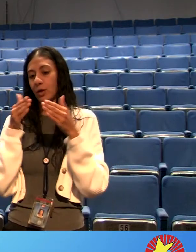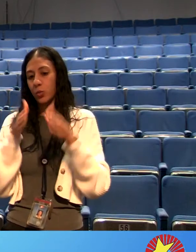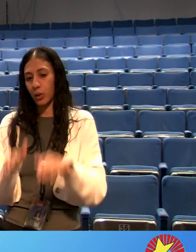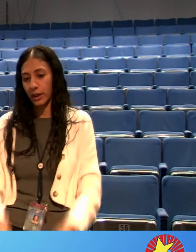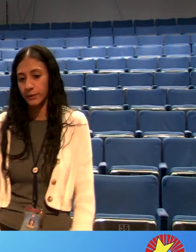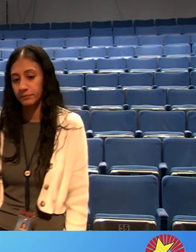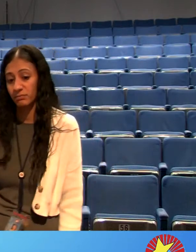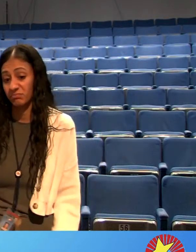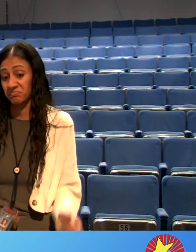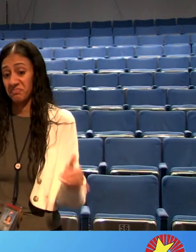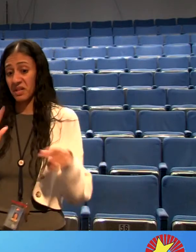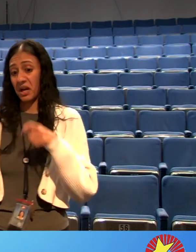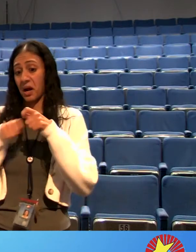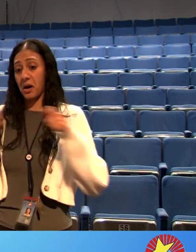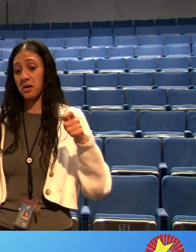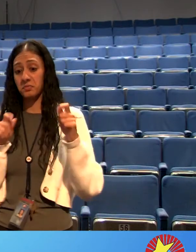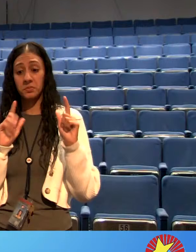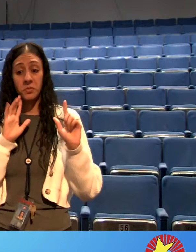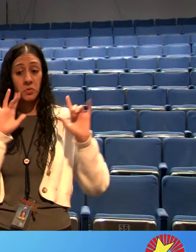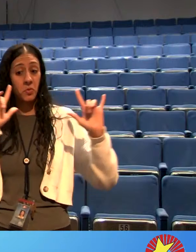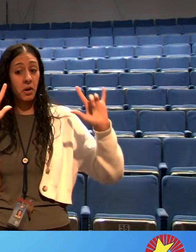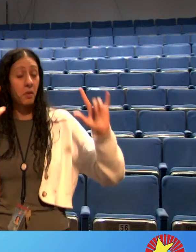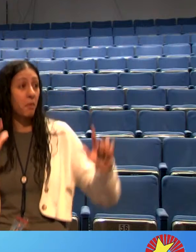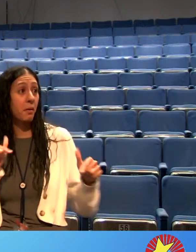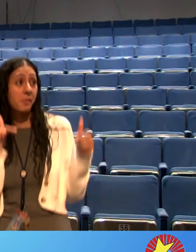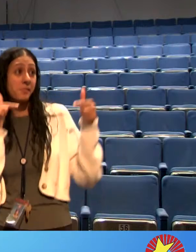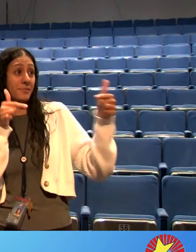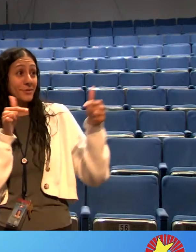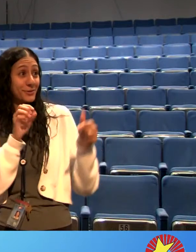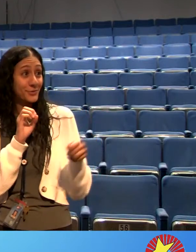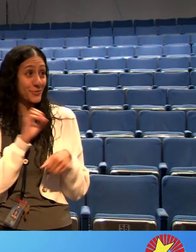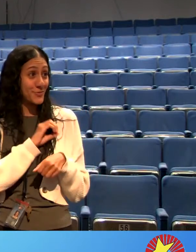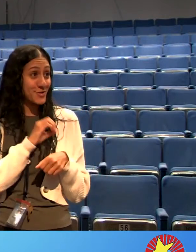equitable for our students.